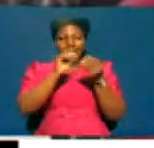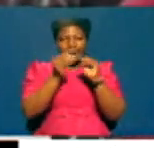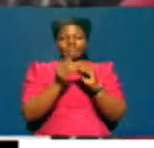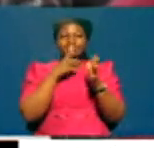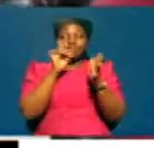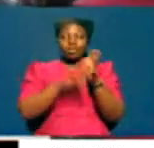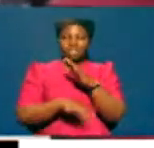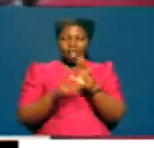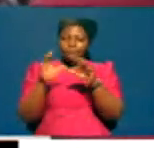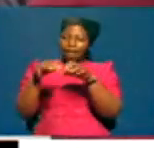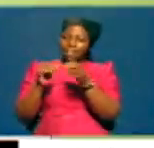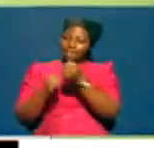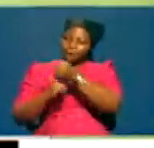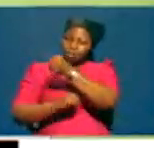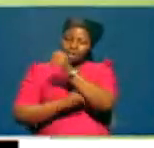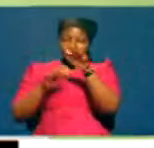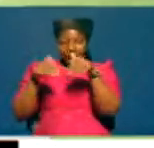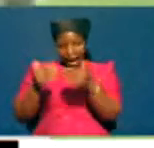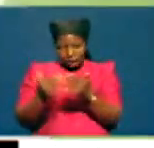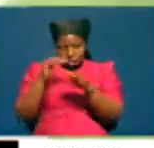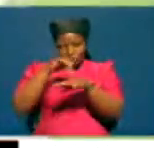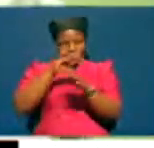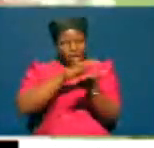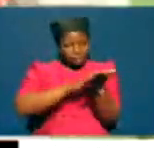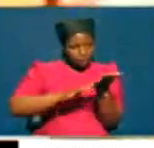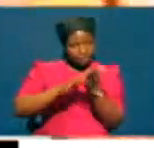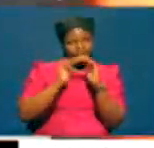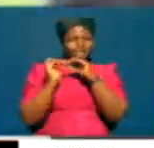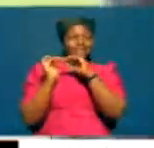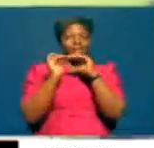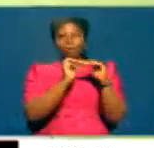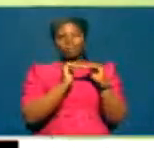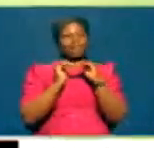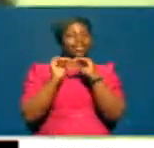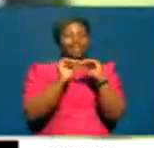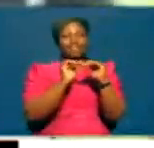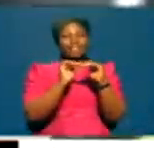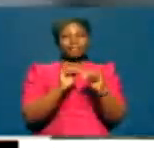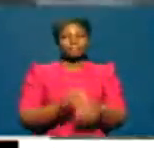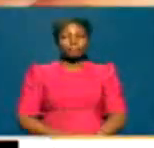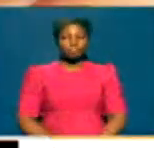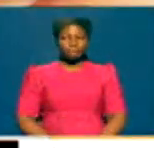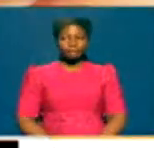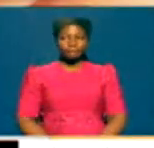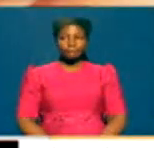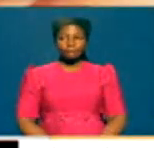basis of democracy. Kevin Washira, Lunchtime News.